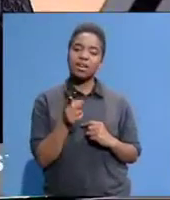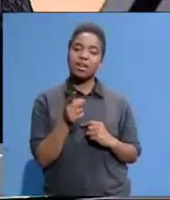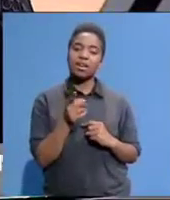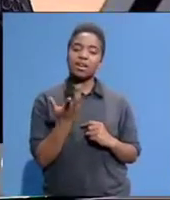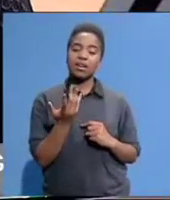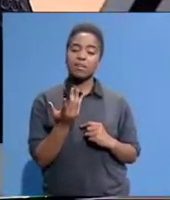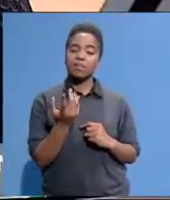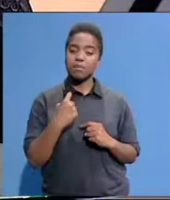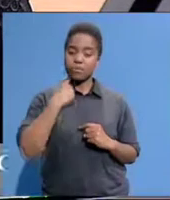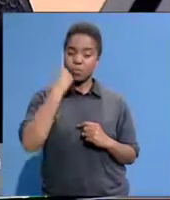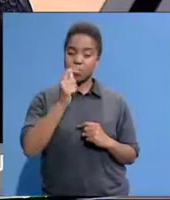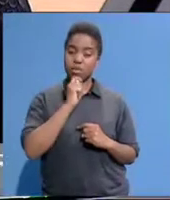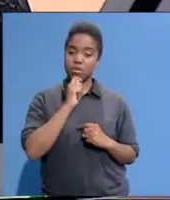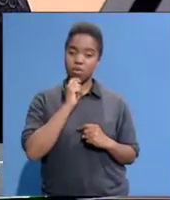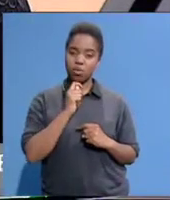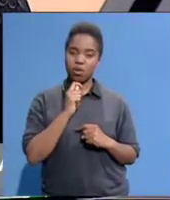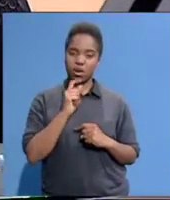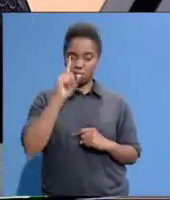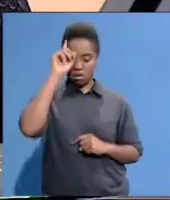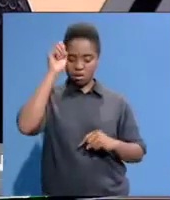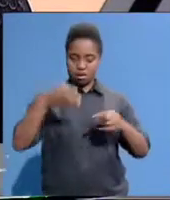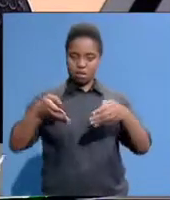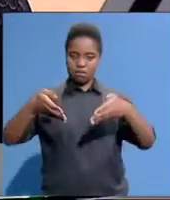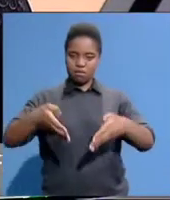kukhatshwa kwangomso. Ungathetha ngayo?